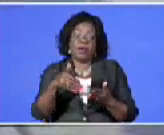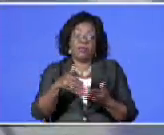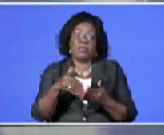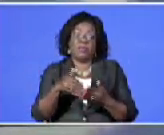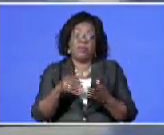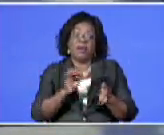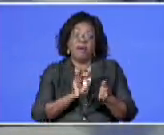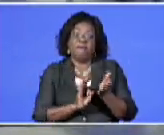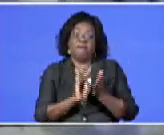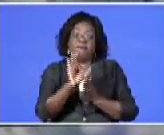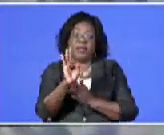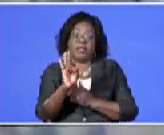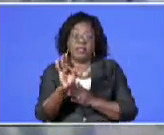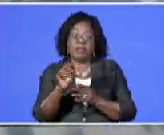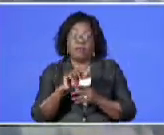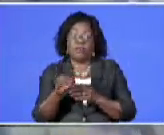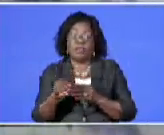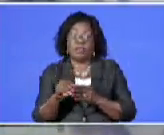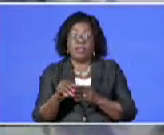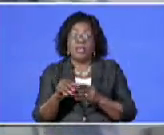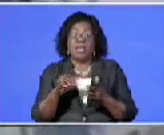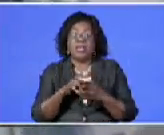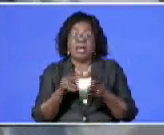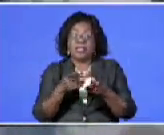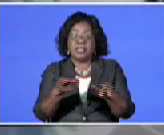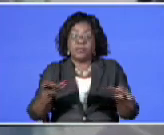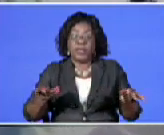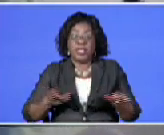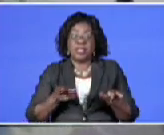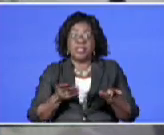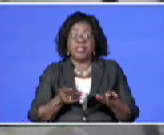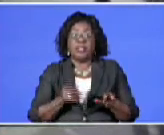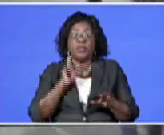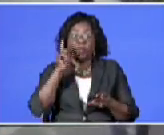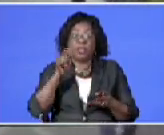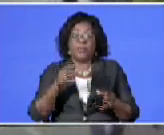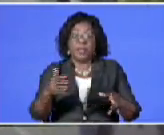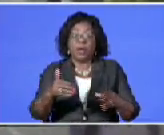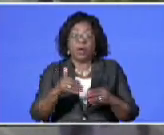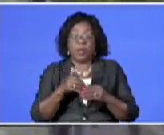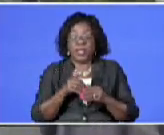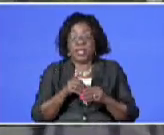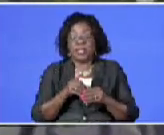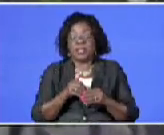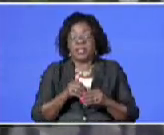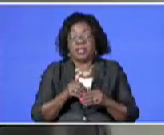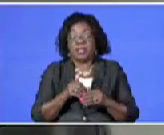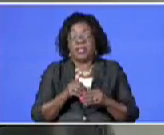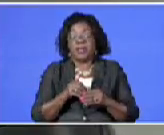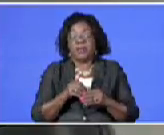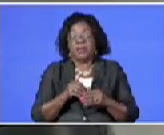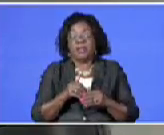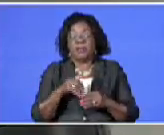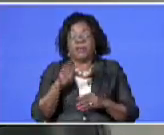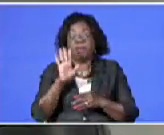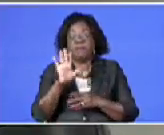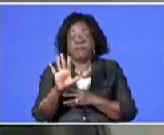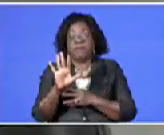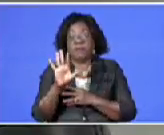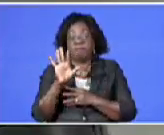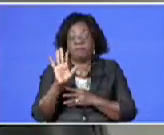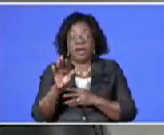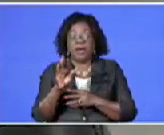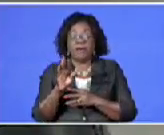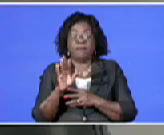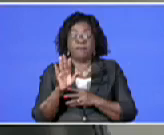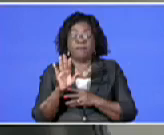and beverage. And that space will be accommodating the approximately 55